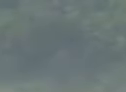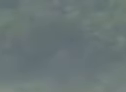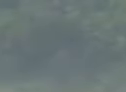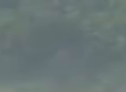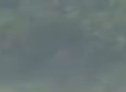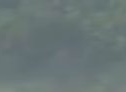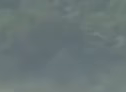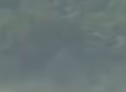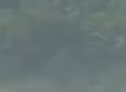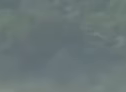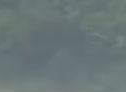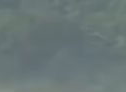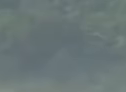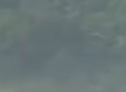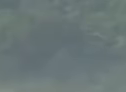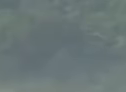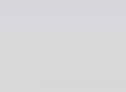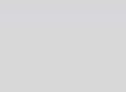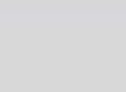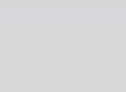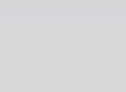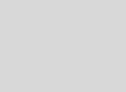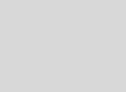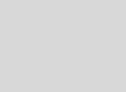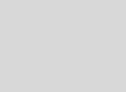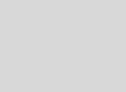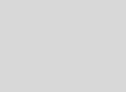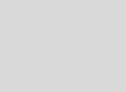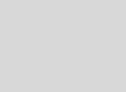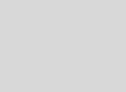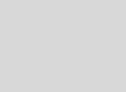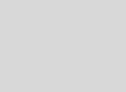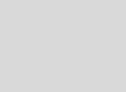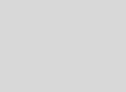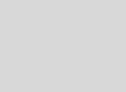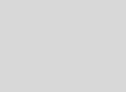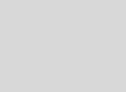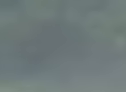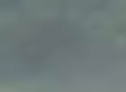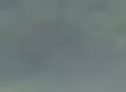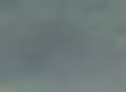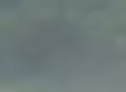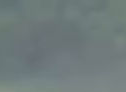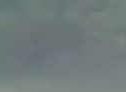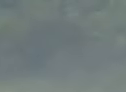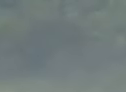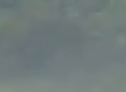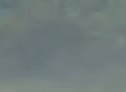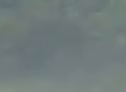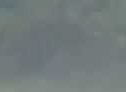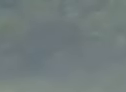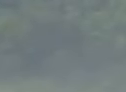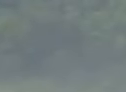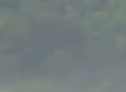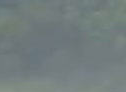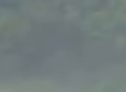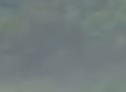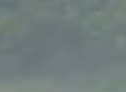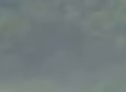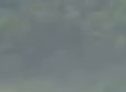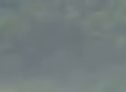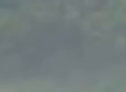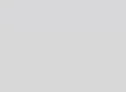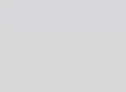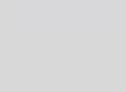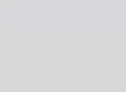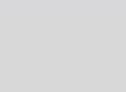beach toys with people you don't live with, all right? Like your beach balls and your frisbees. Stop it. And when you go to buy your little bacon